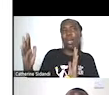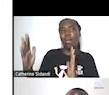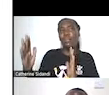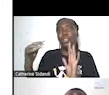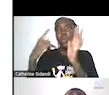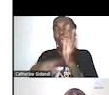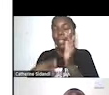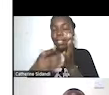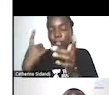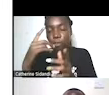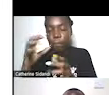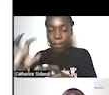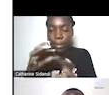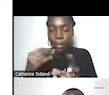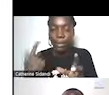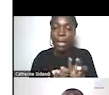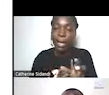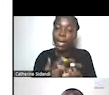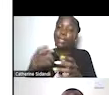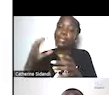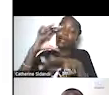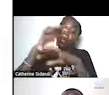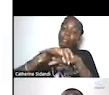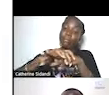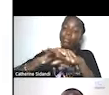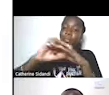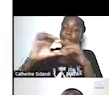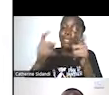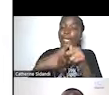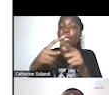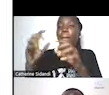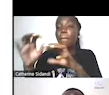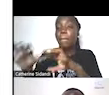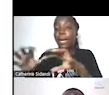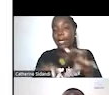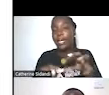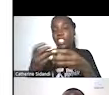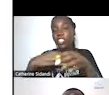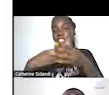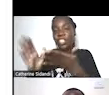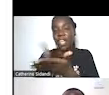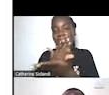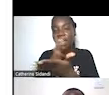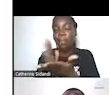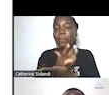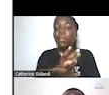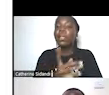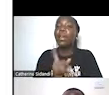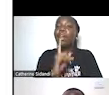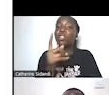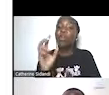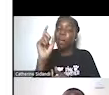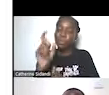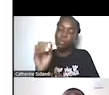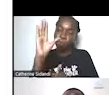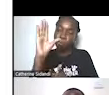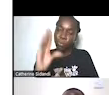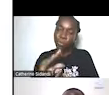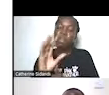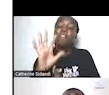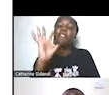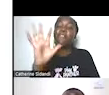you are capturing. The same as market share. Yeah, so it was in that our market share reduced by 5%. So we